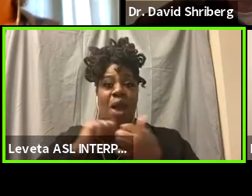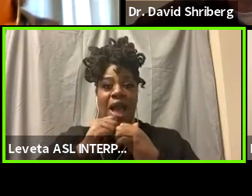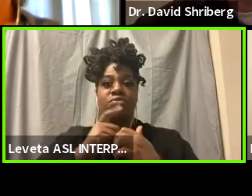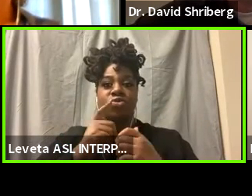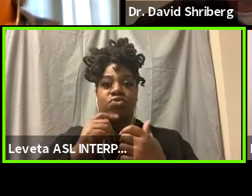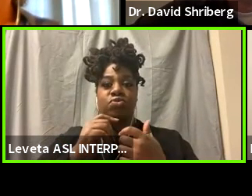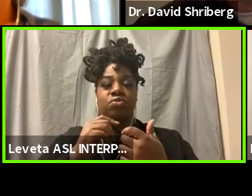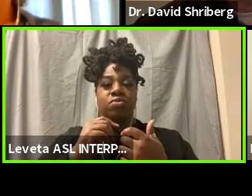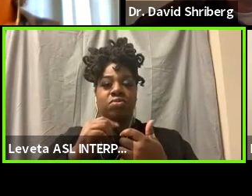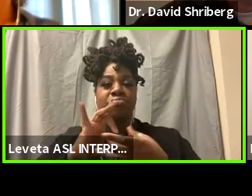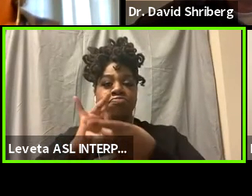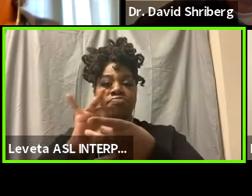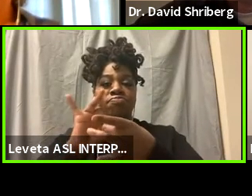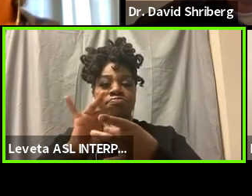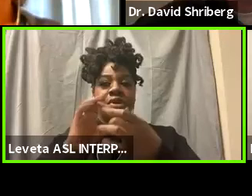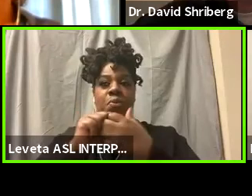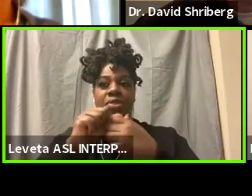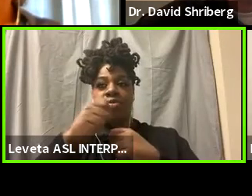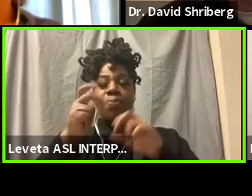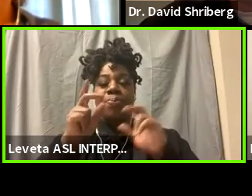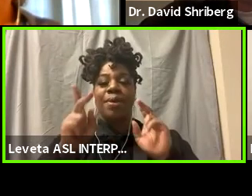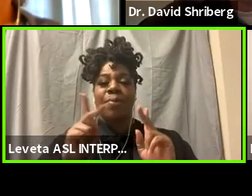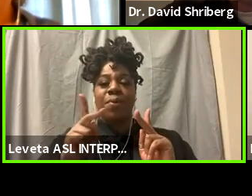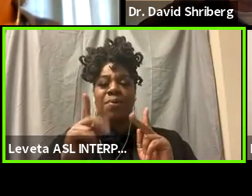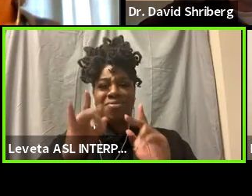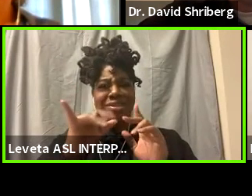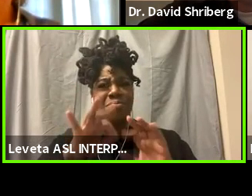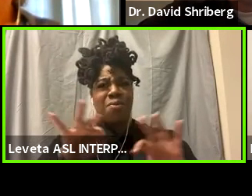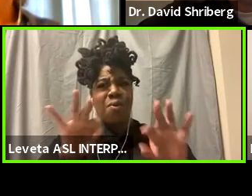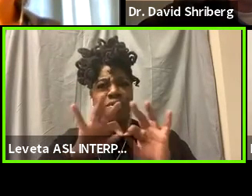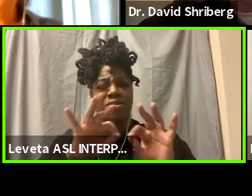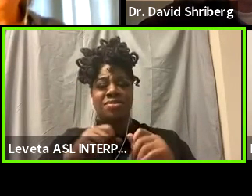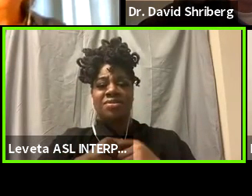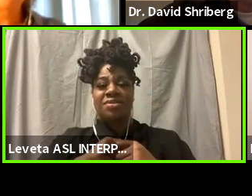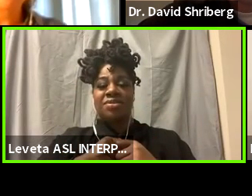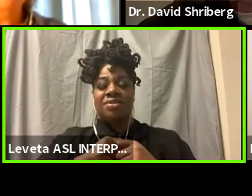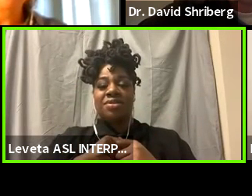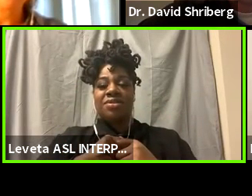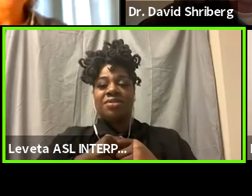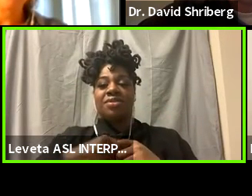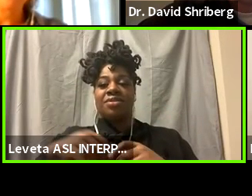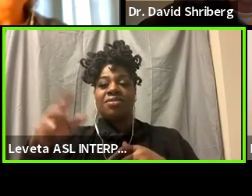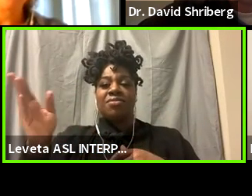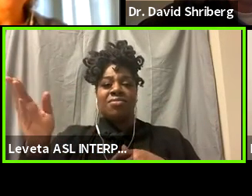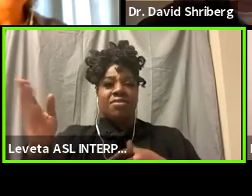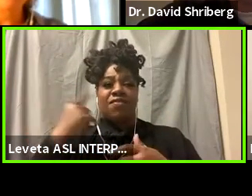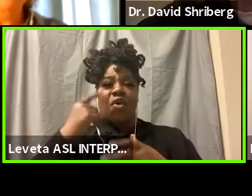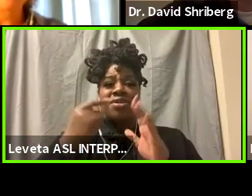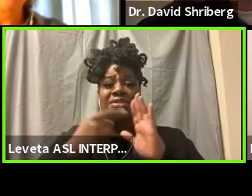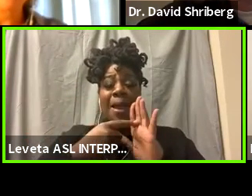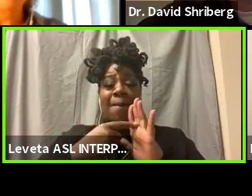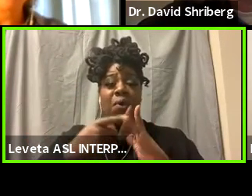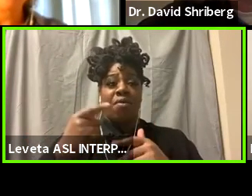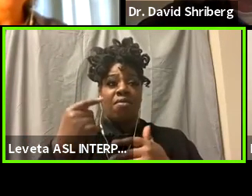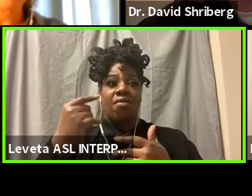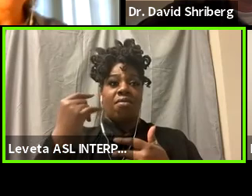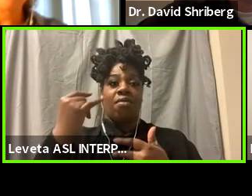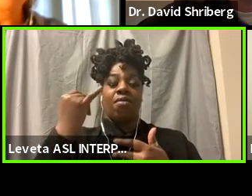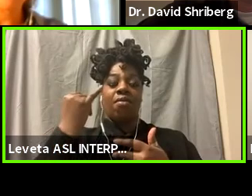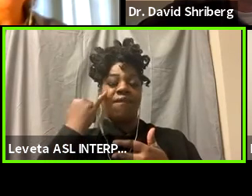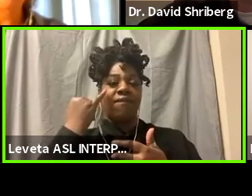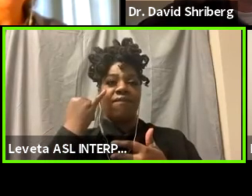that's important. When somebody comes to your house, let's say you have a child and they're bringing their significant other home for the first time in their lives, is